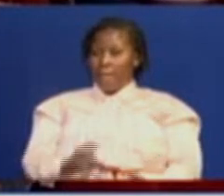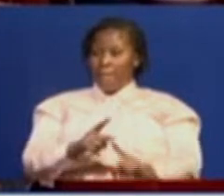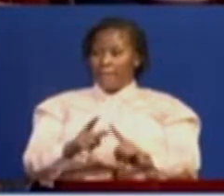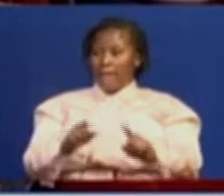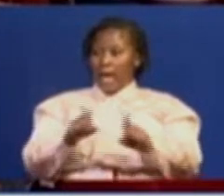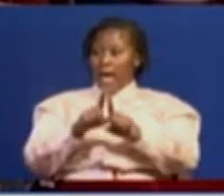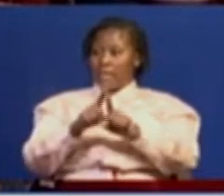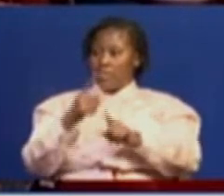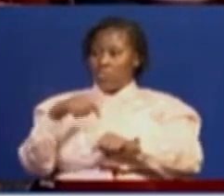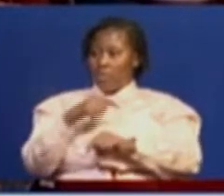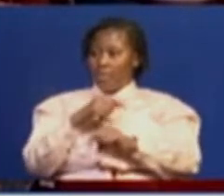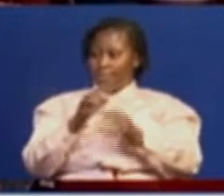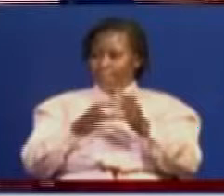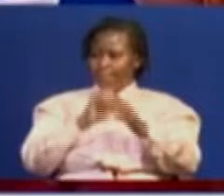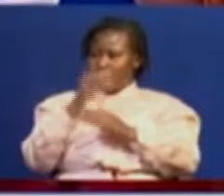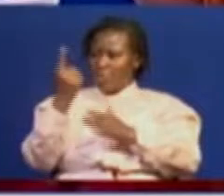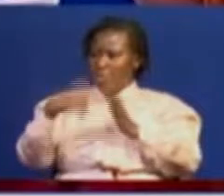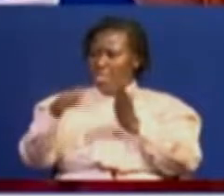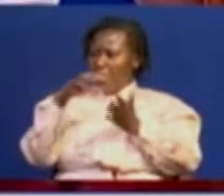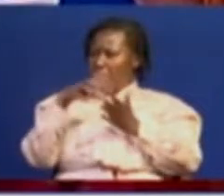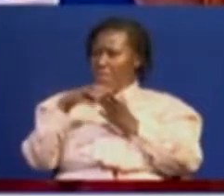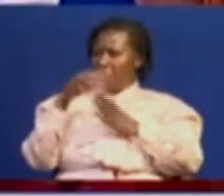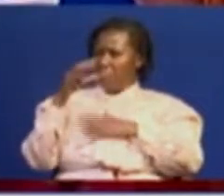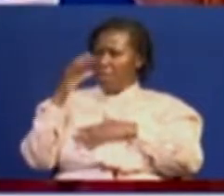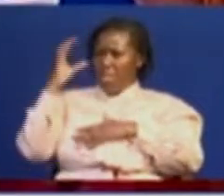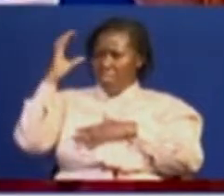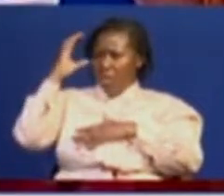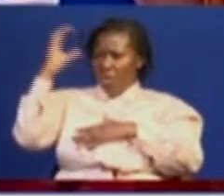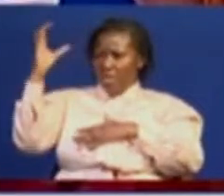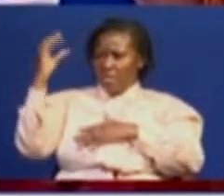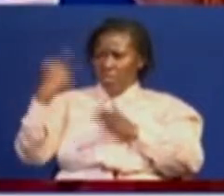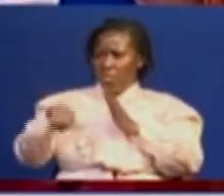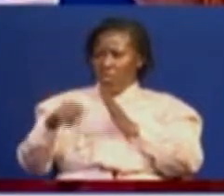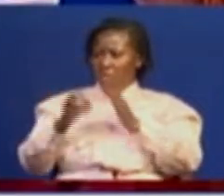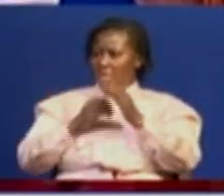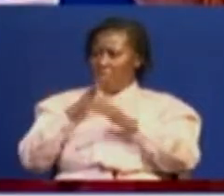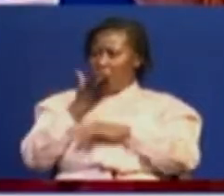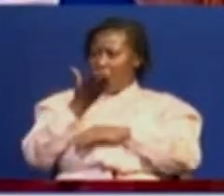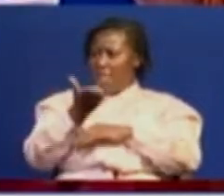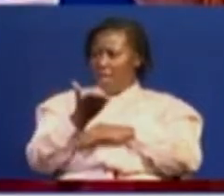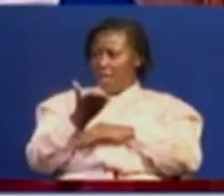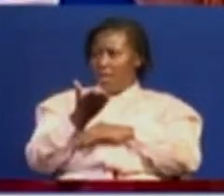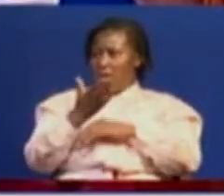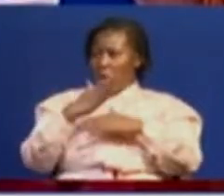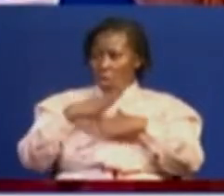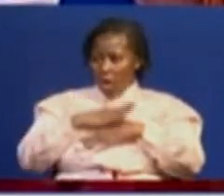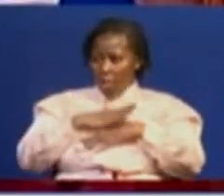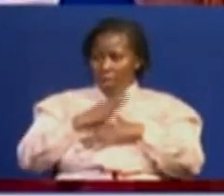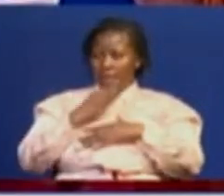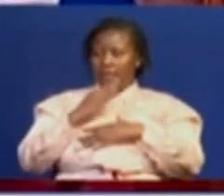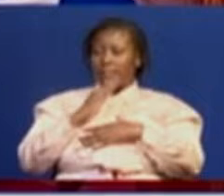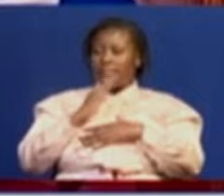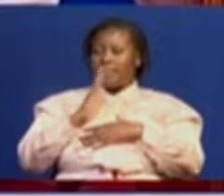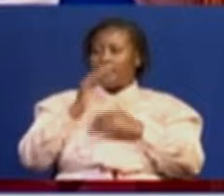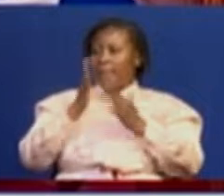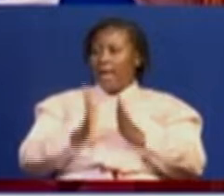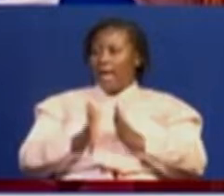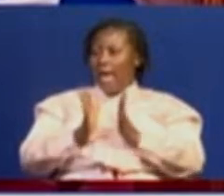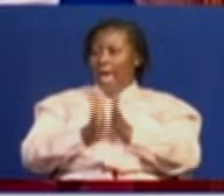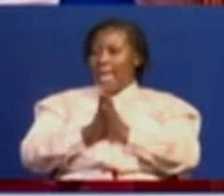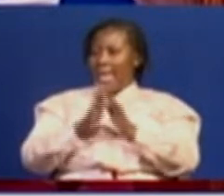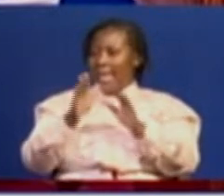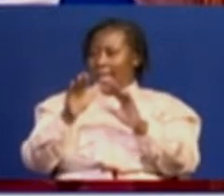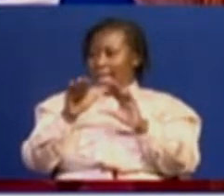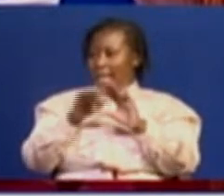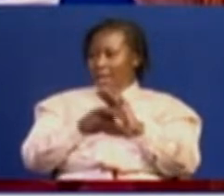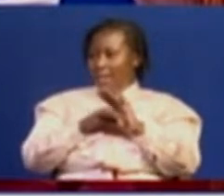But as we play, what was the context of that video? Thank you, Honorable Speaker and